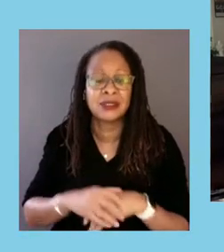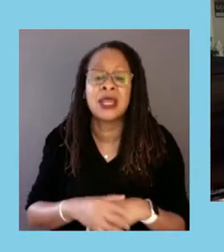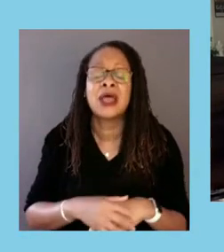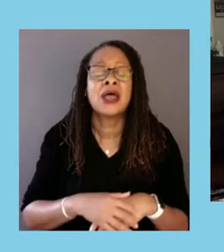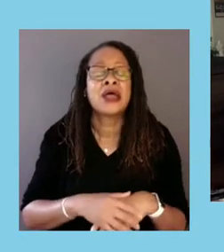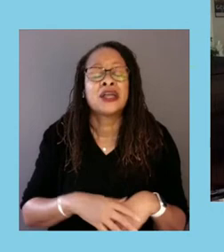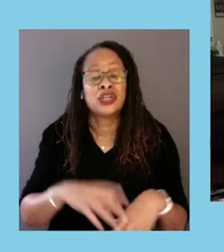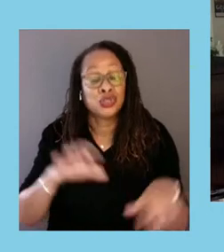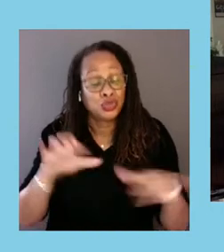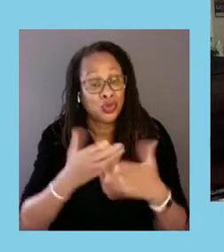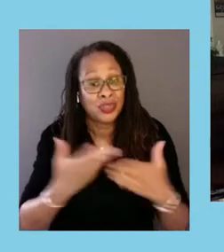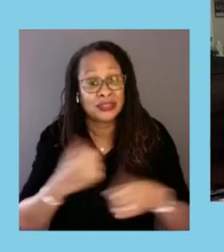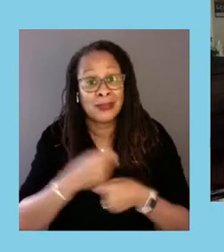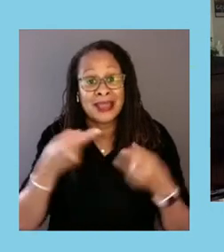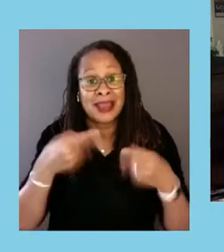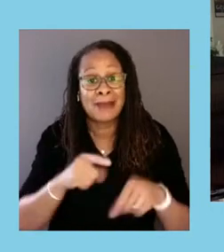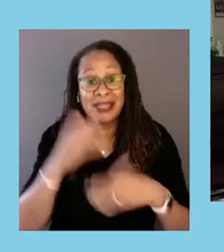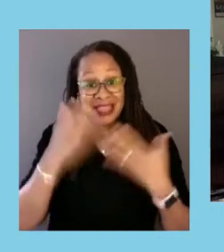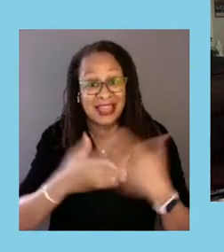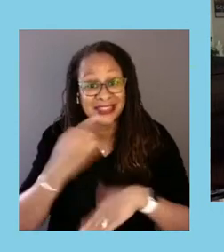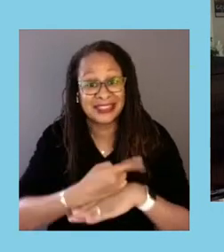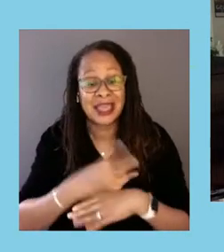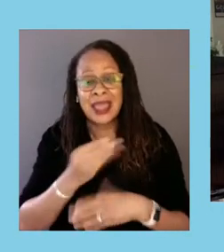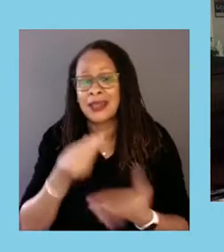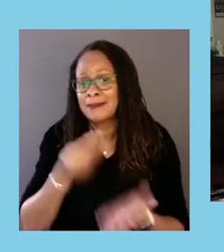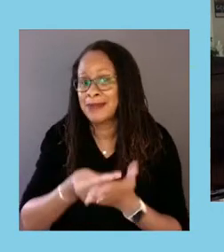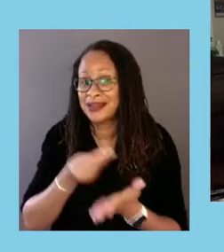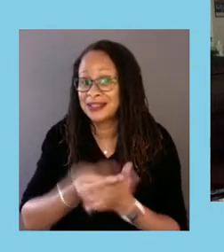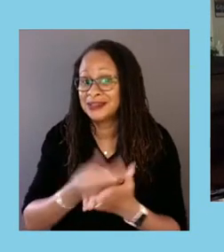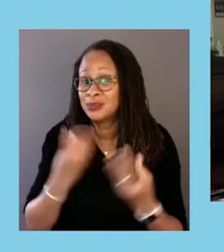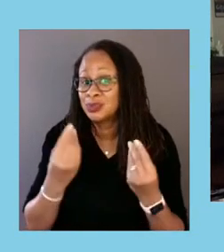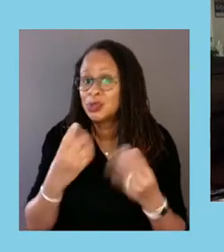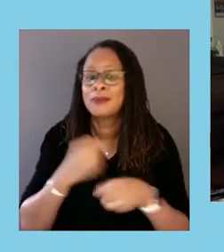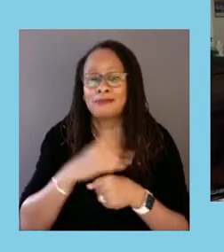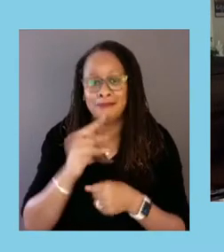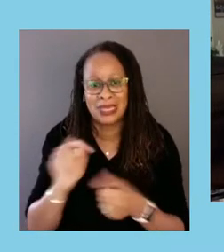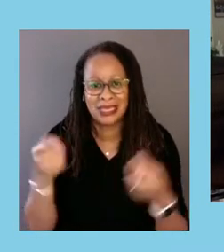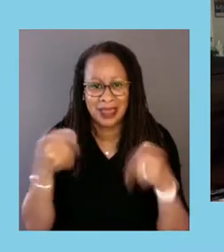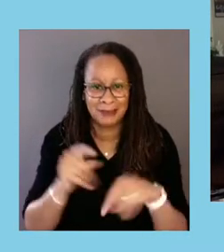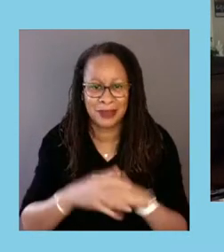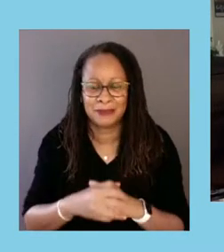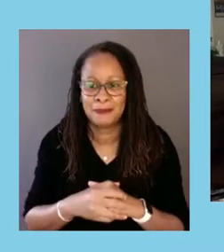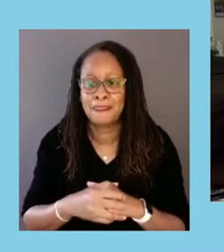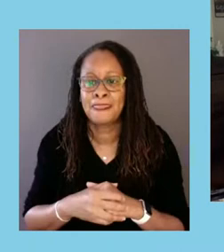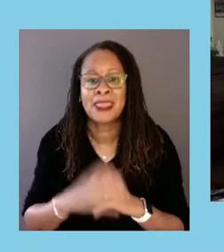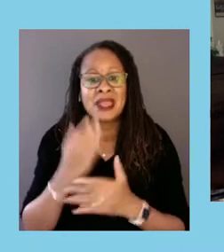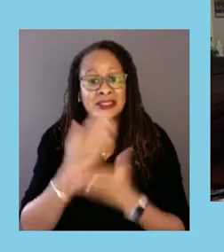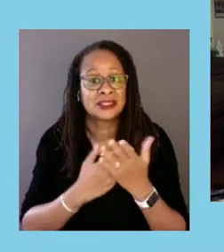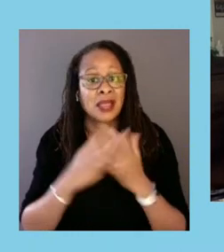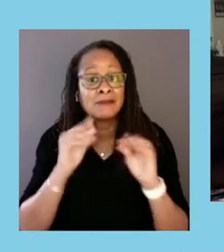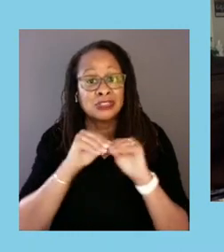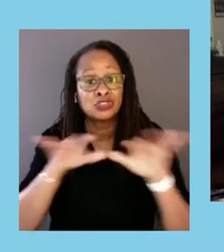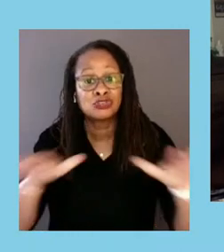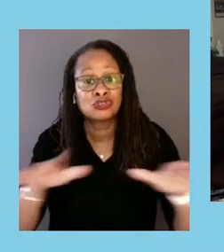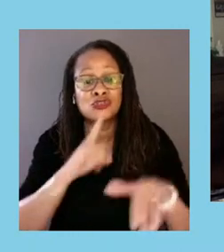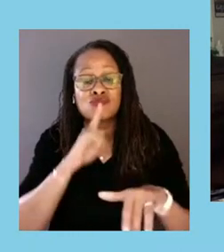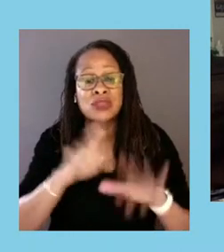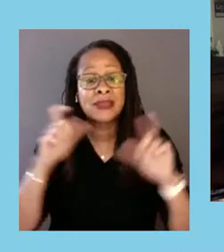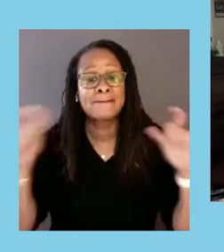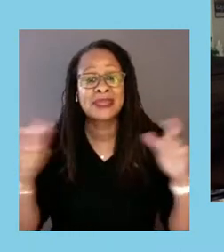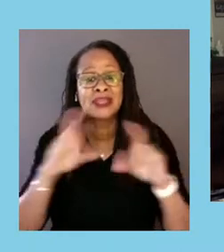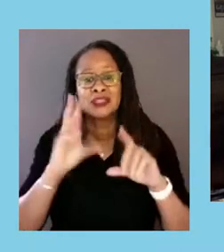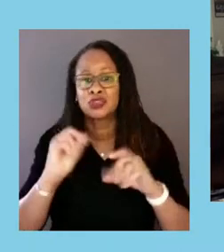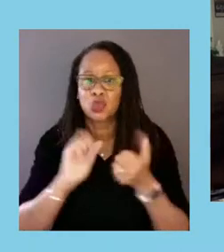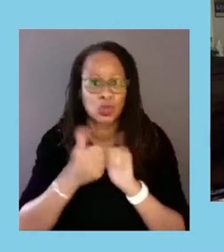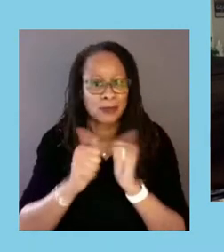the day, and money makes it happen. And some distributors are really big, and there is no competing against